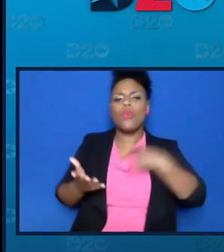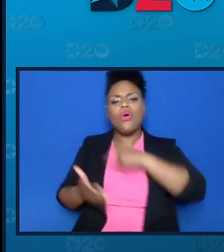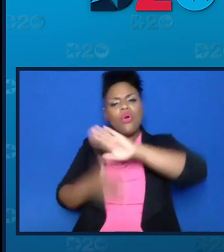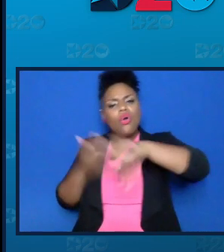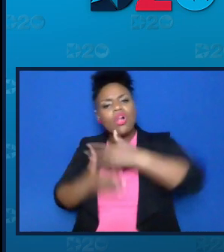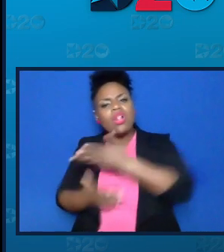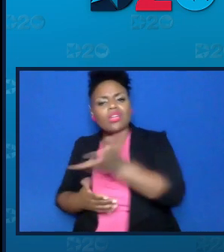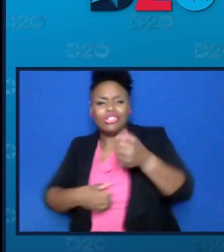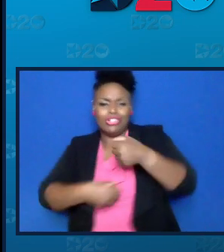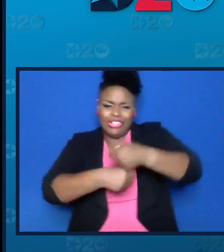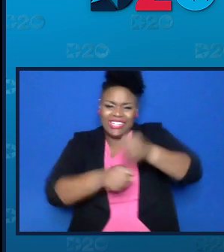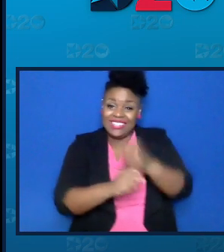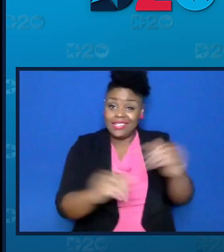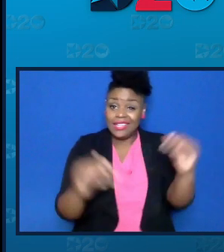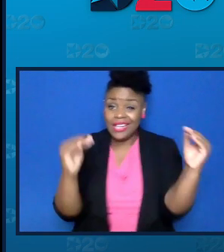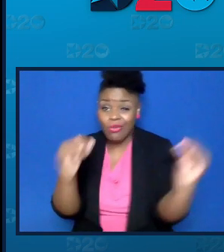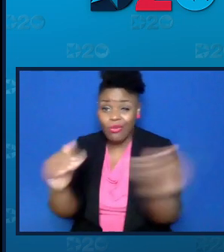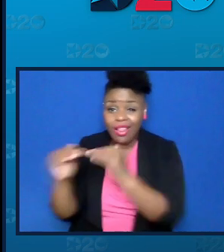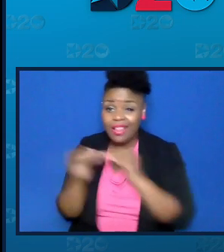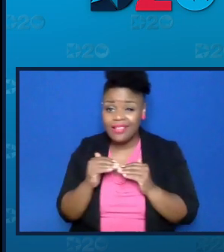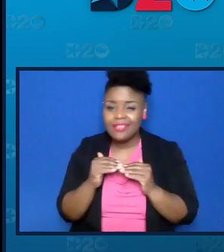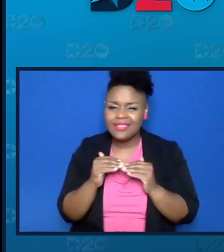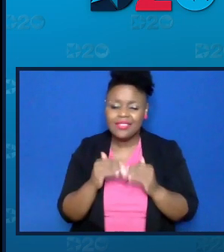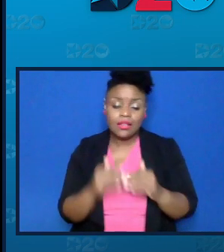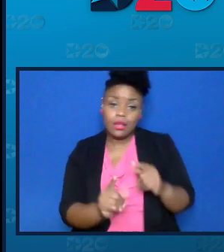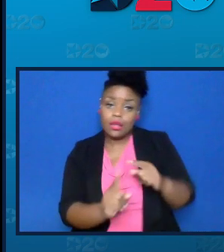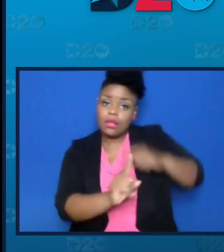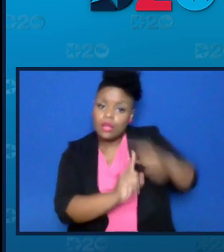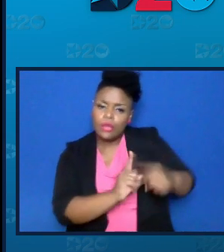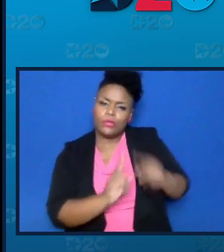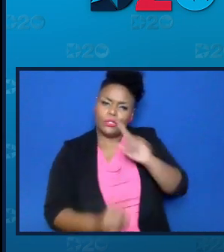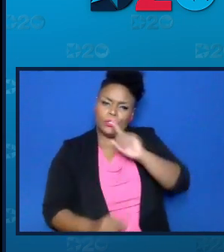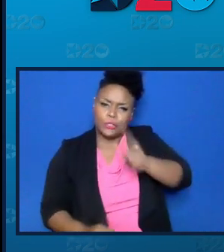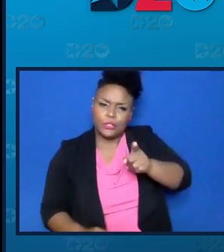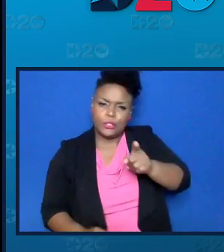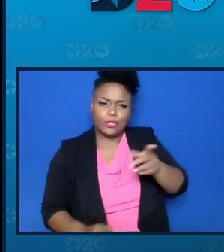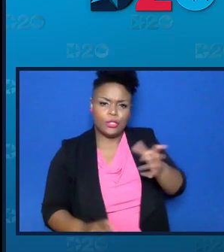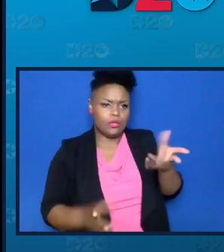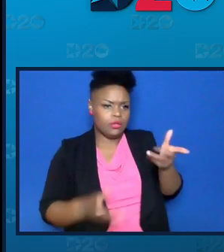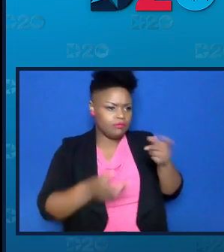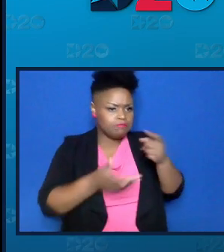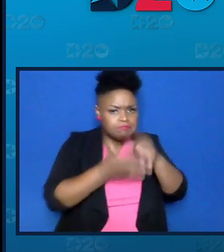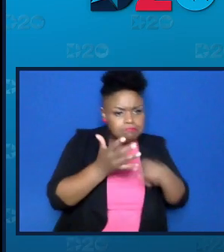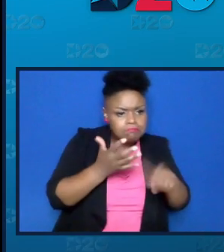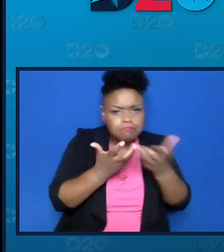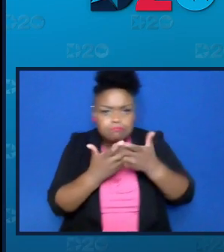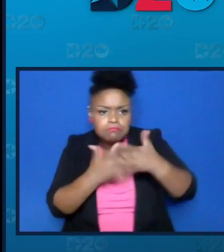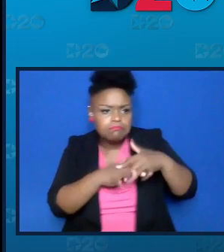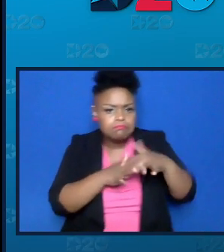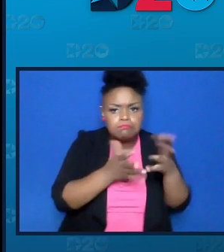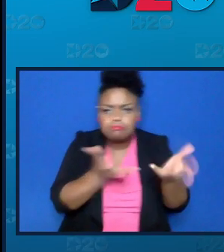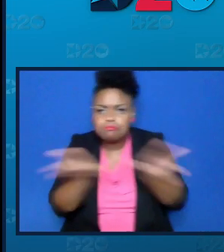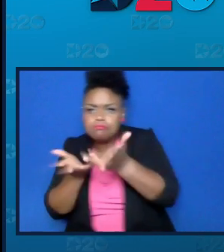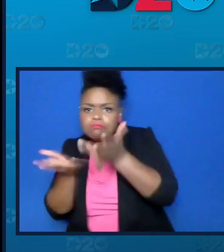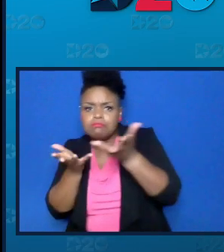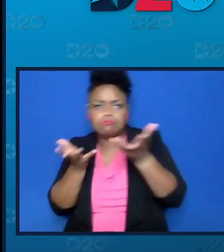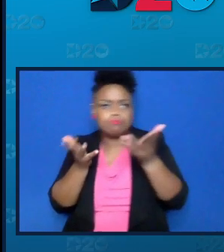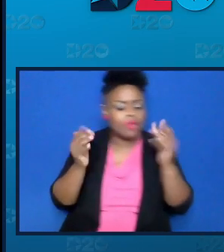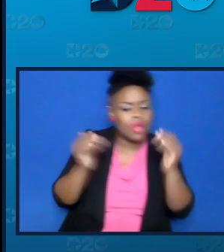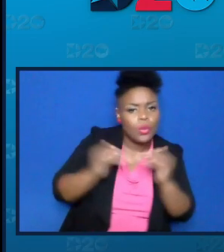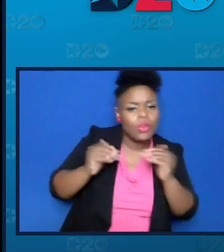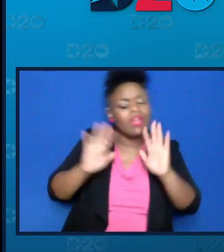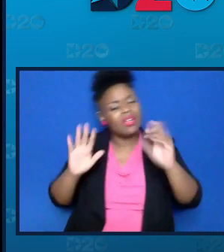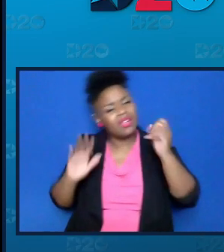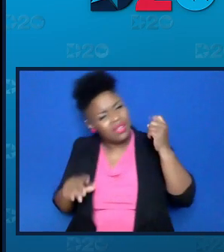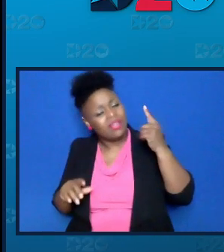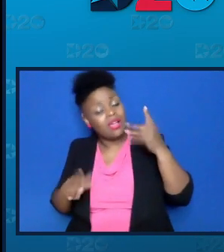by the imperative to ensure that we are treated equally. Yet America is a mix of light and shadow.